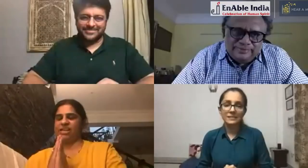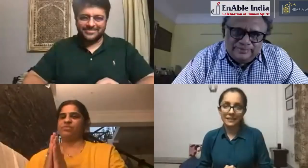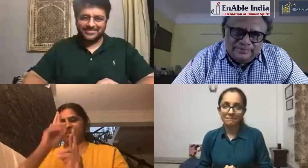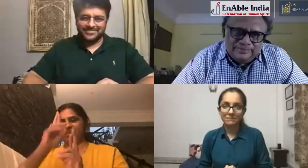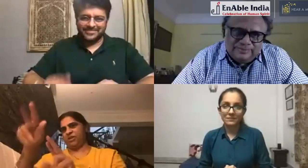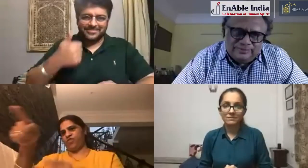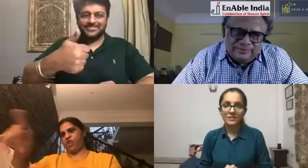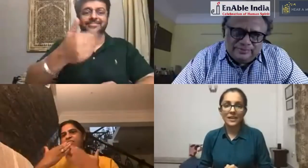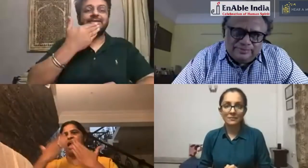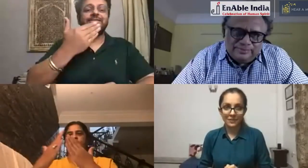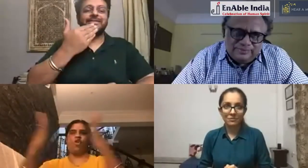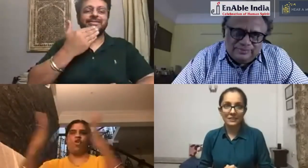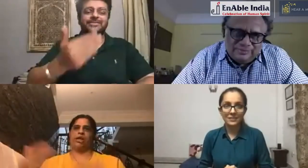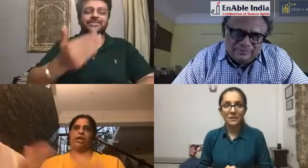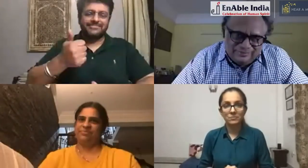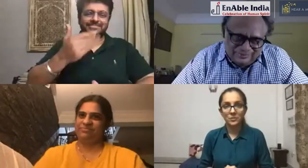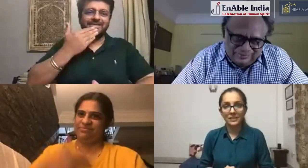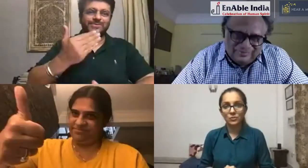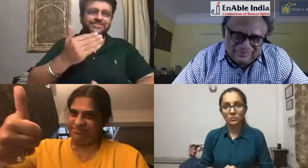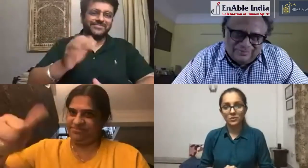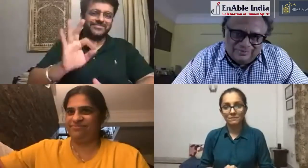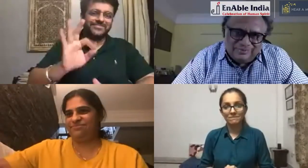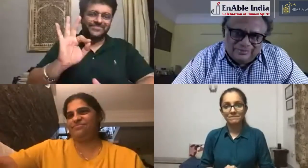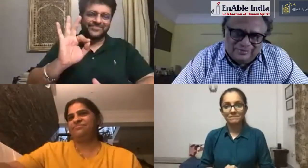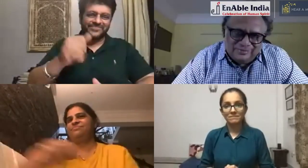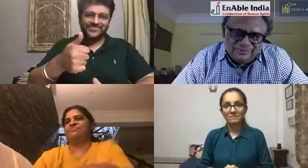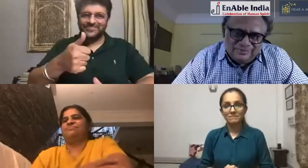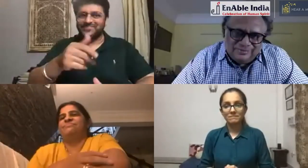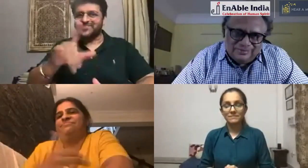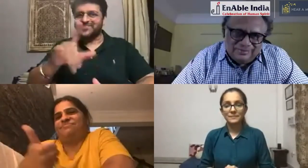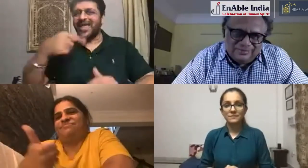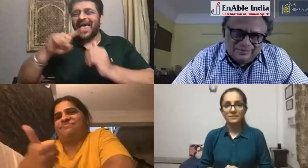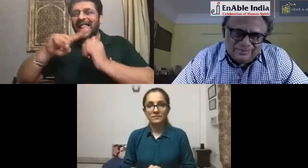Yeah, I understand. Yeah, definitely respect for you. Thank you so much.